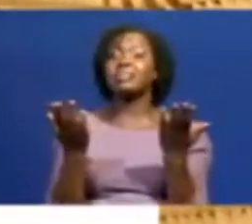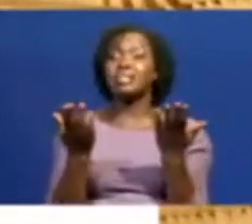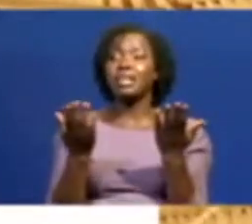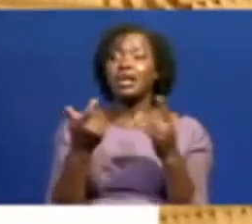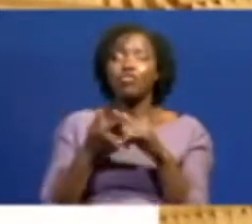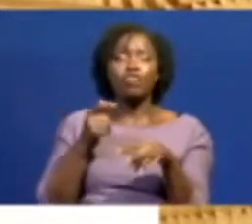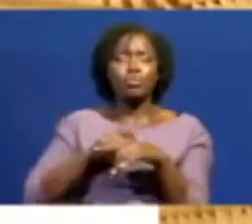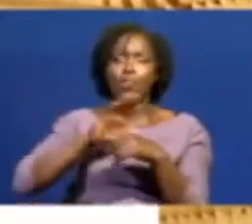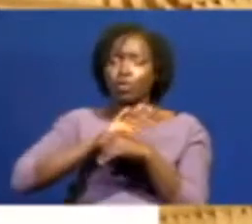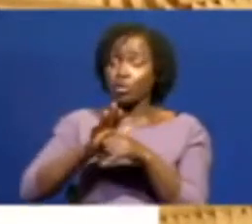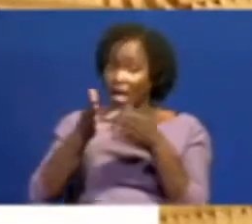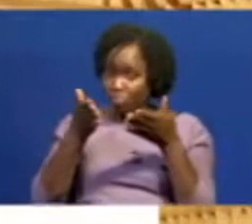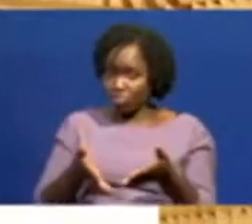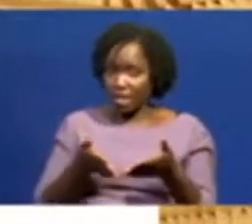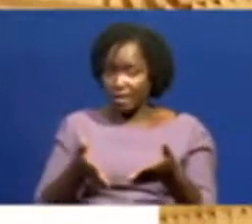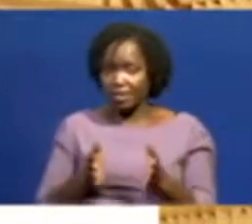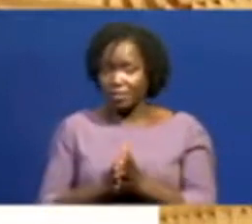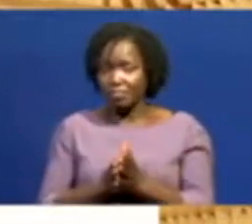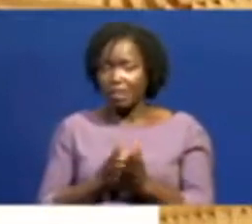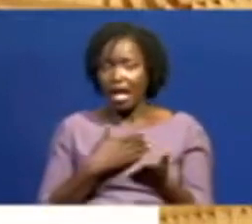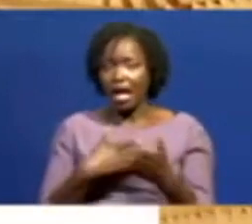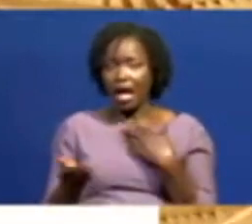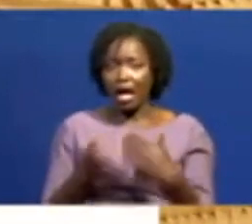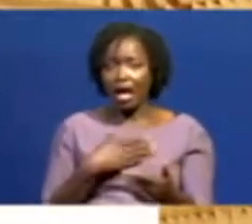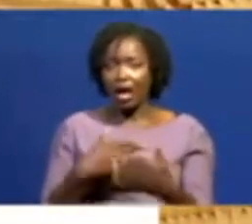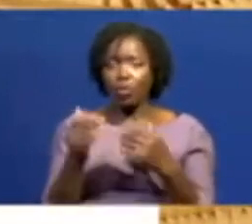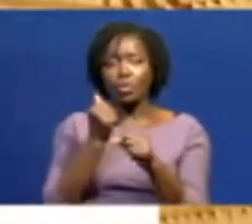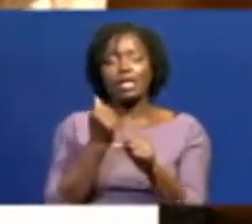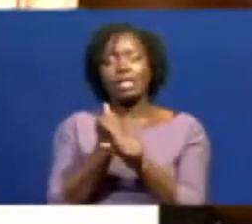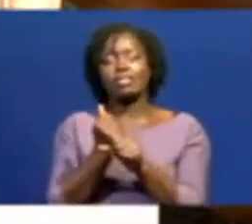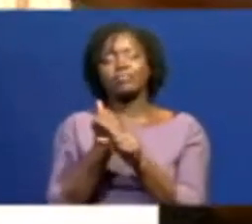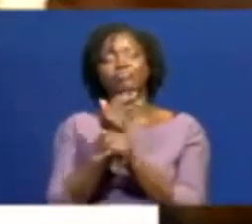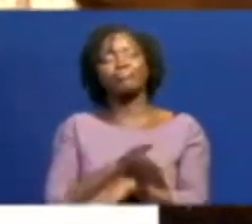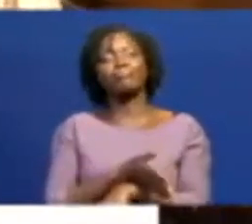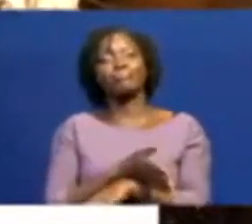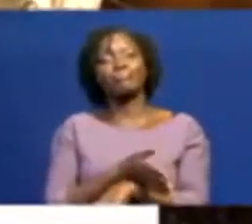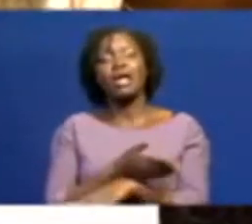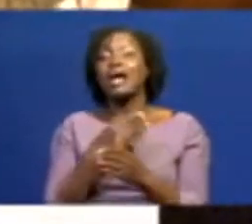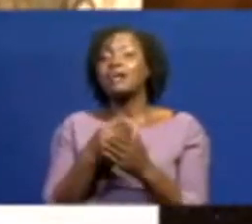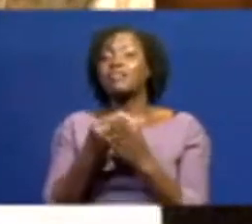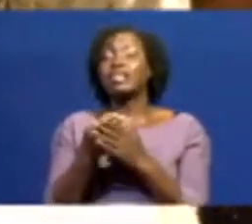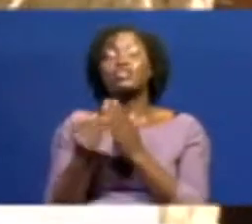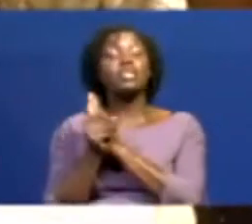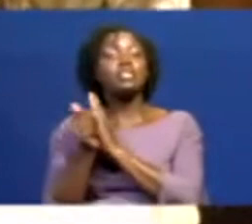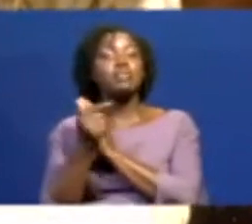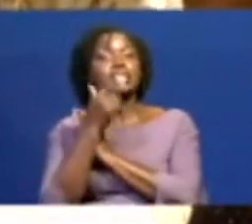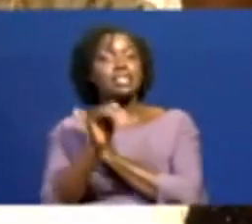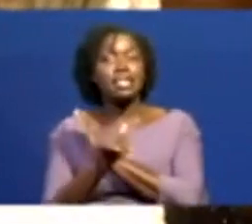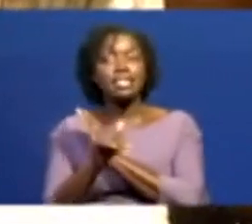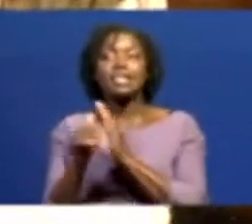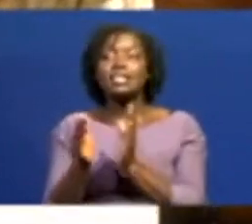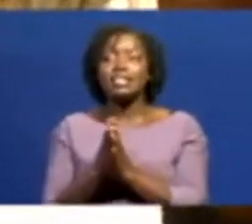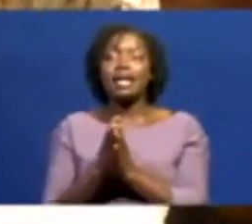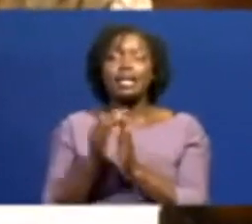wakati ya corona mpaka sasa. Kuna kazi. Tunakaa hivi. Financial experts say that though the cottage